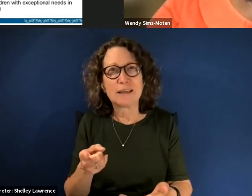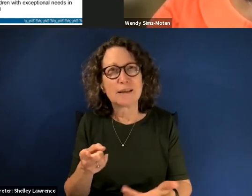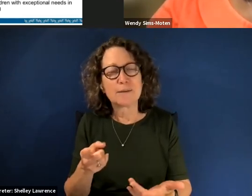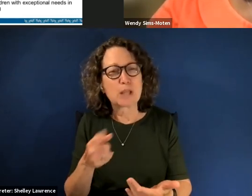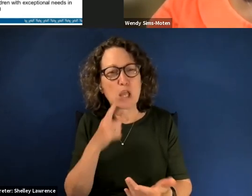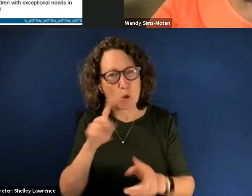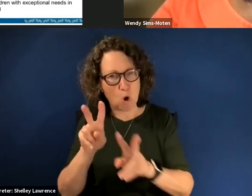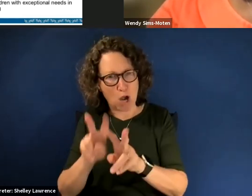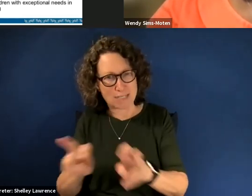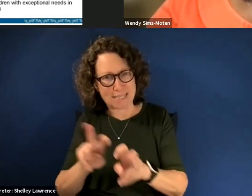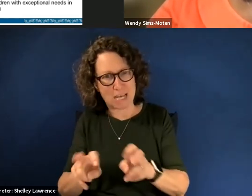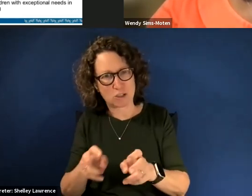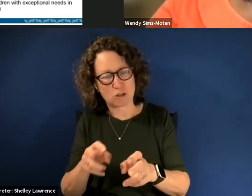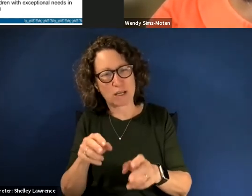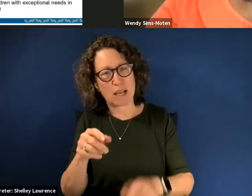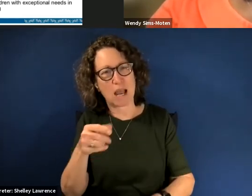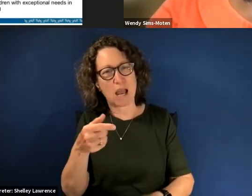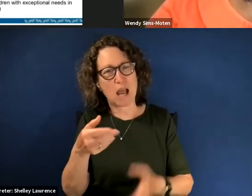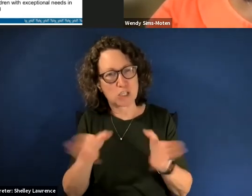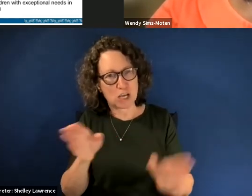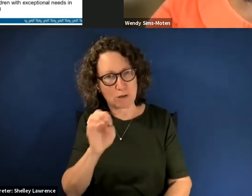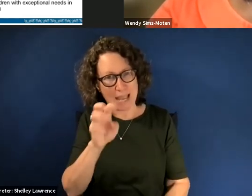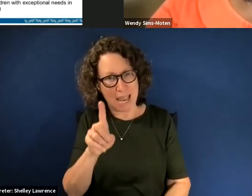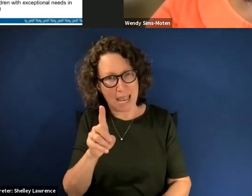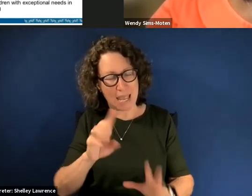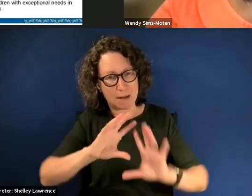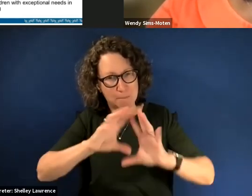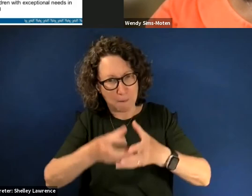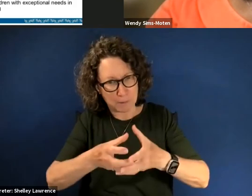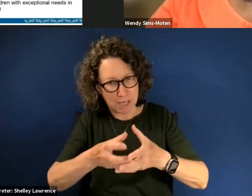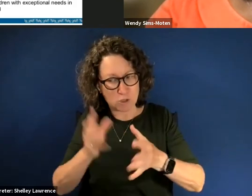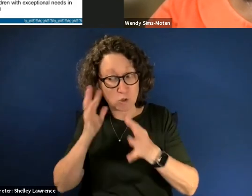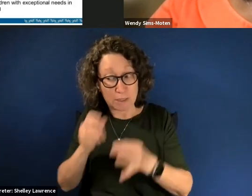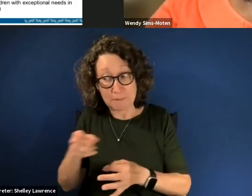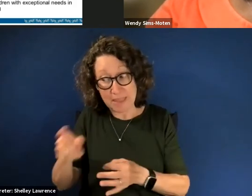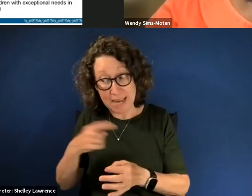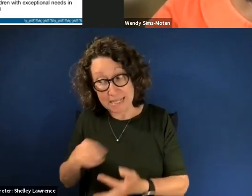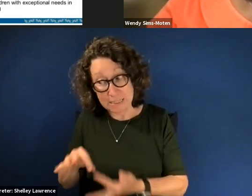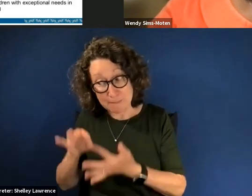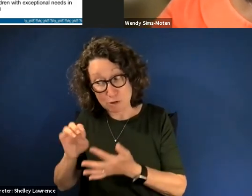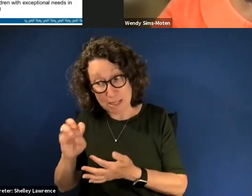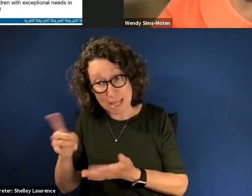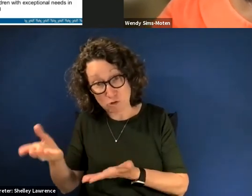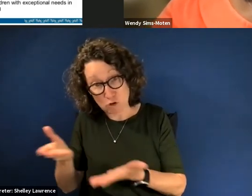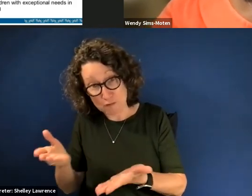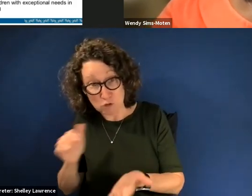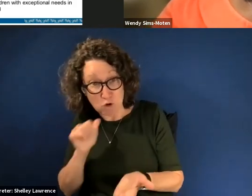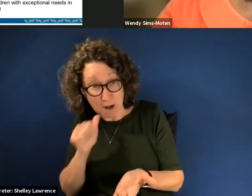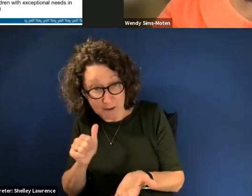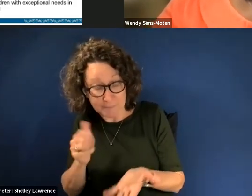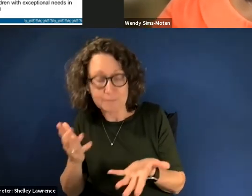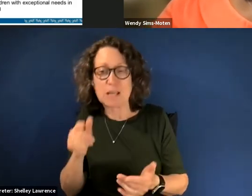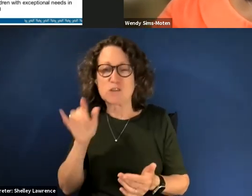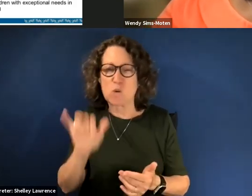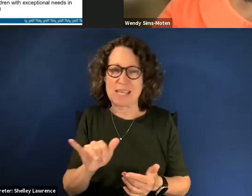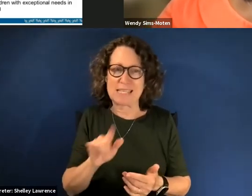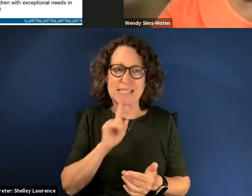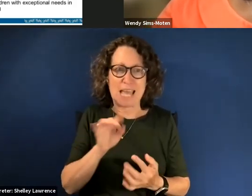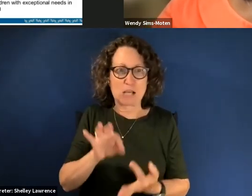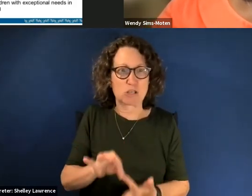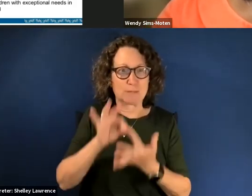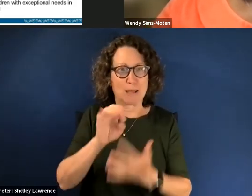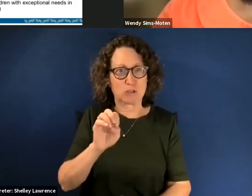you're assessing a general education population to determine if they need special ed services. So this is actually a